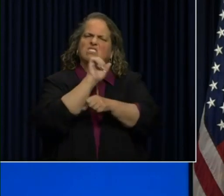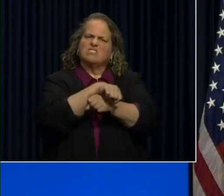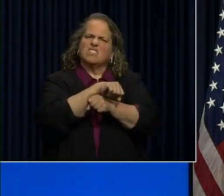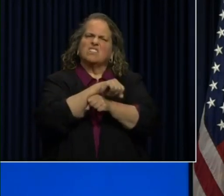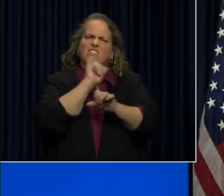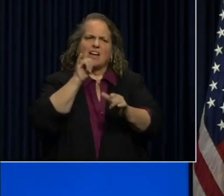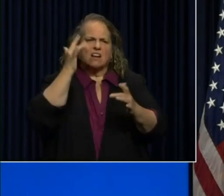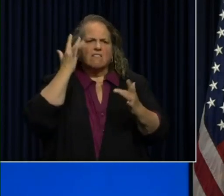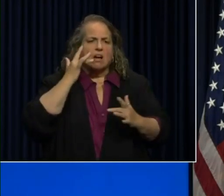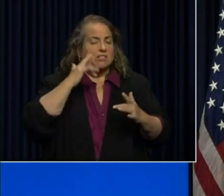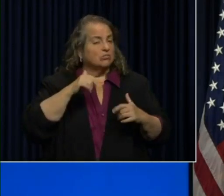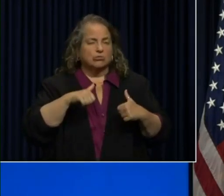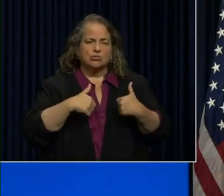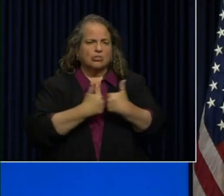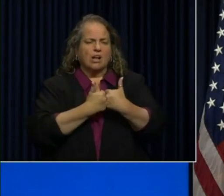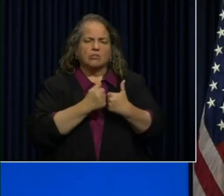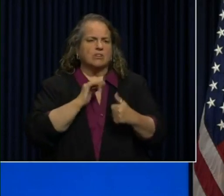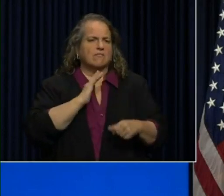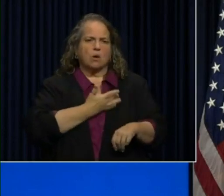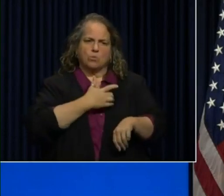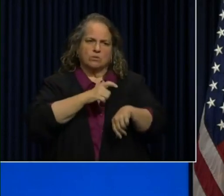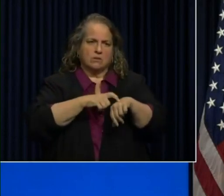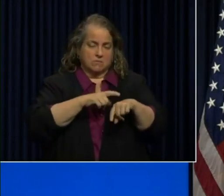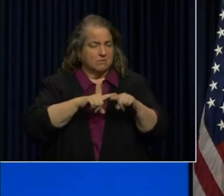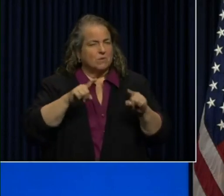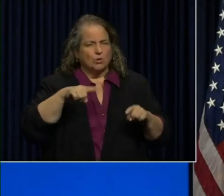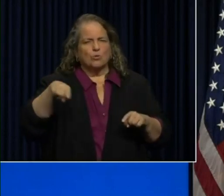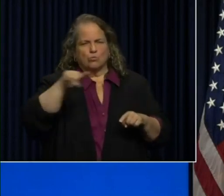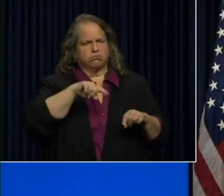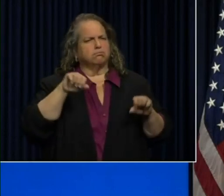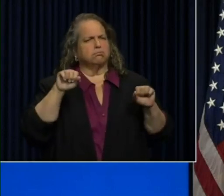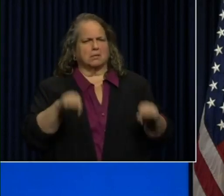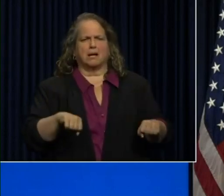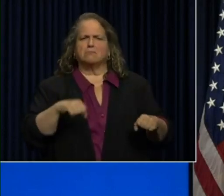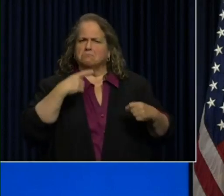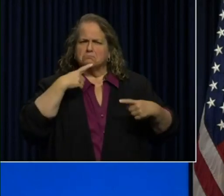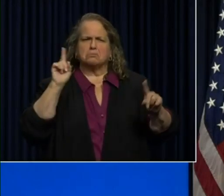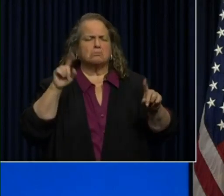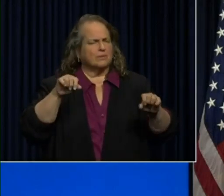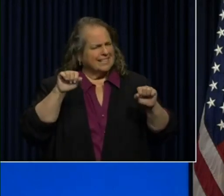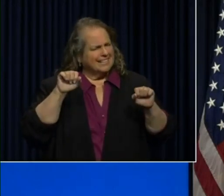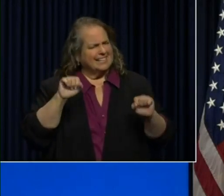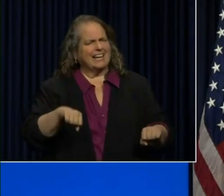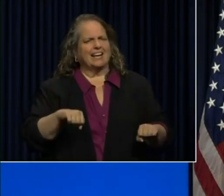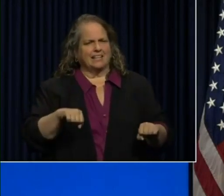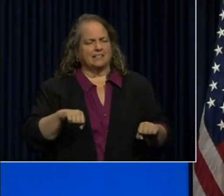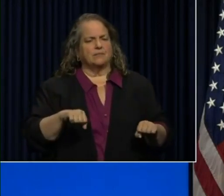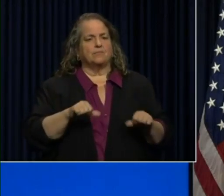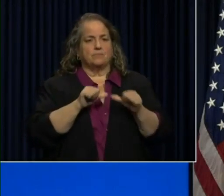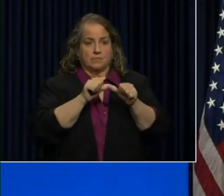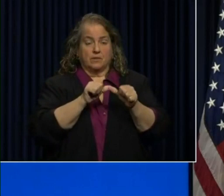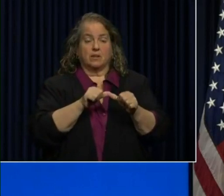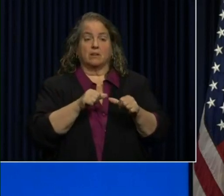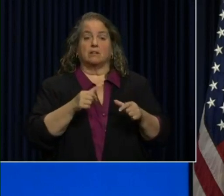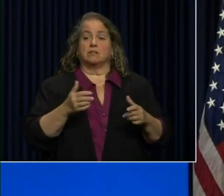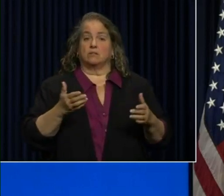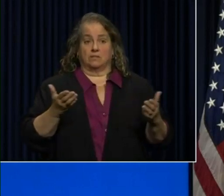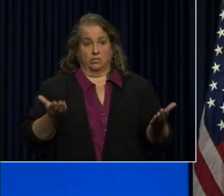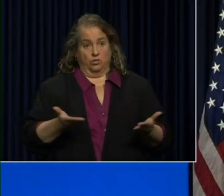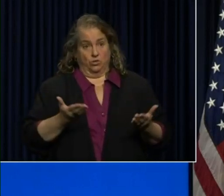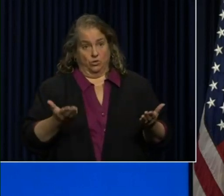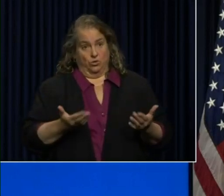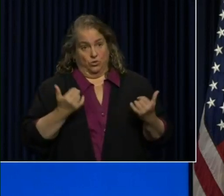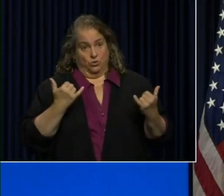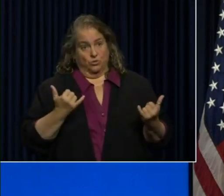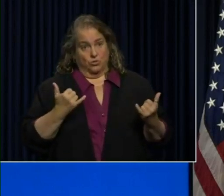a challenge of our times, but you are up to it. And while, and you'll hear today, we